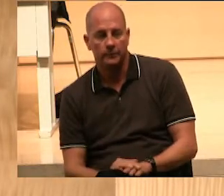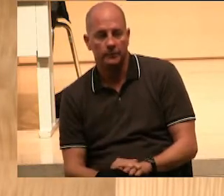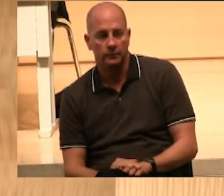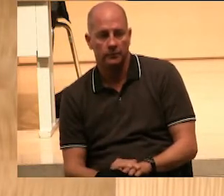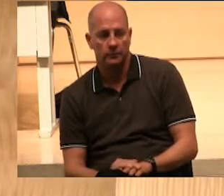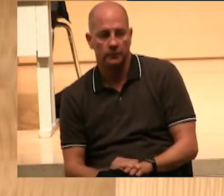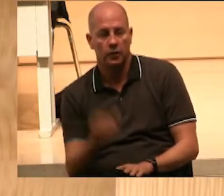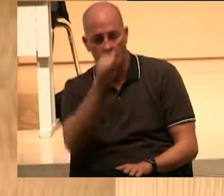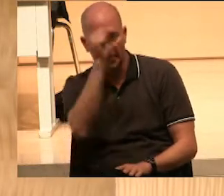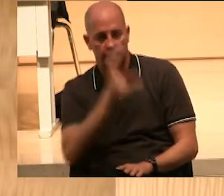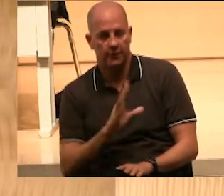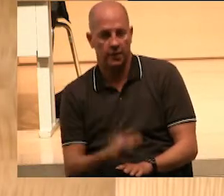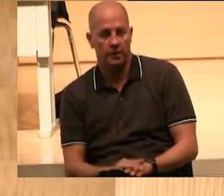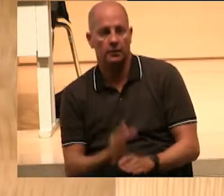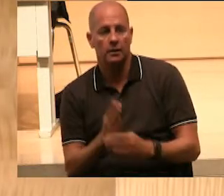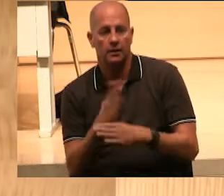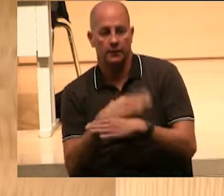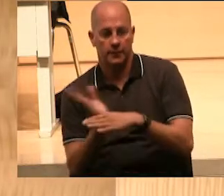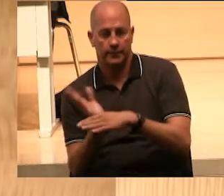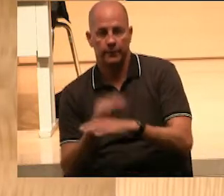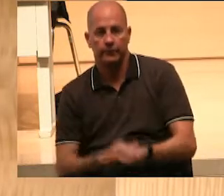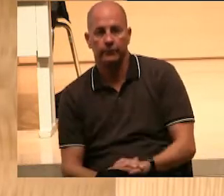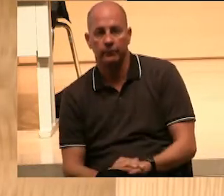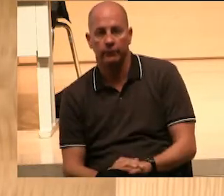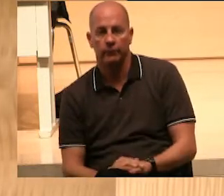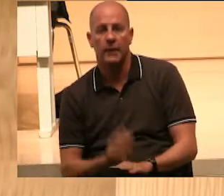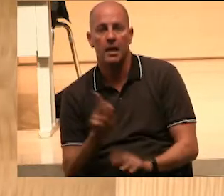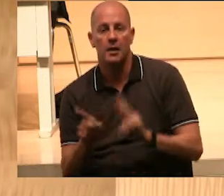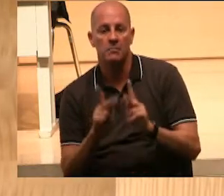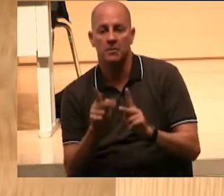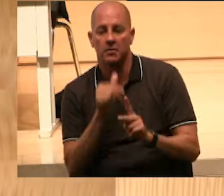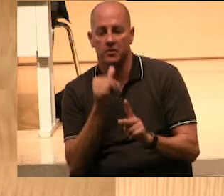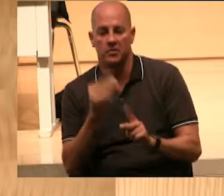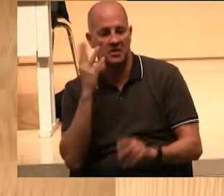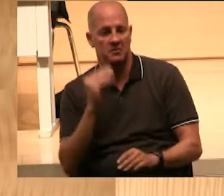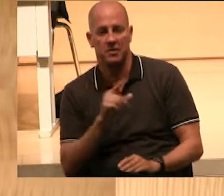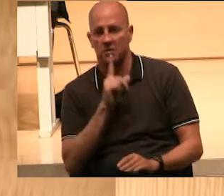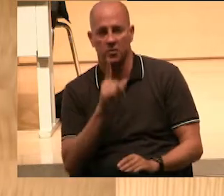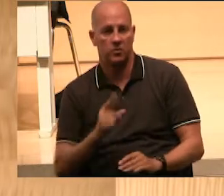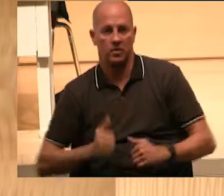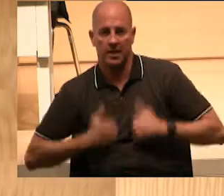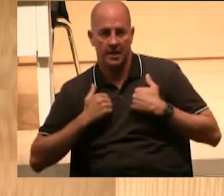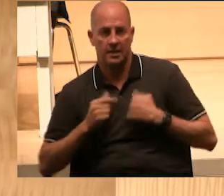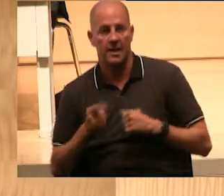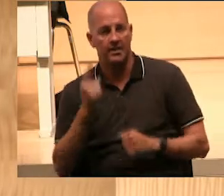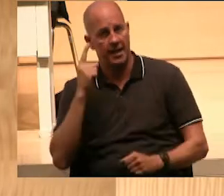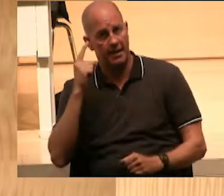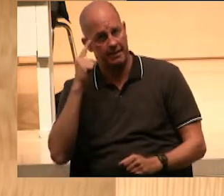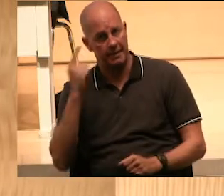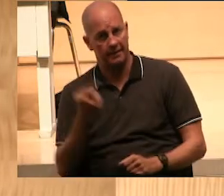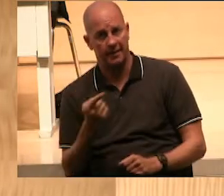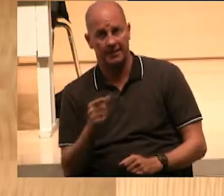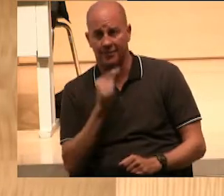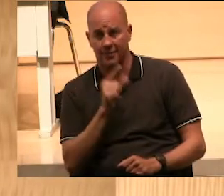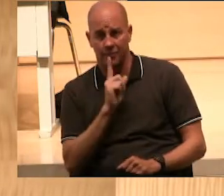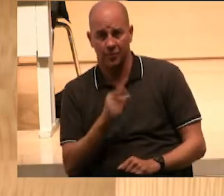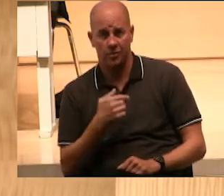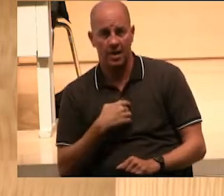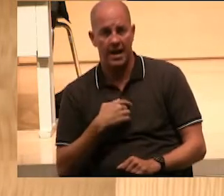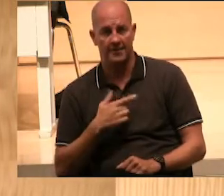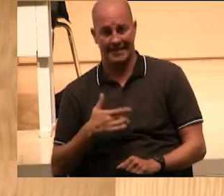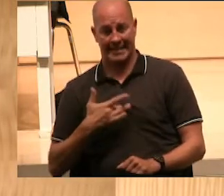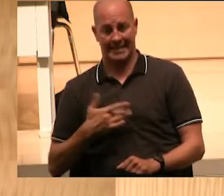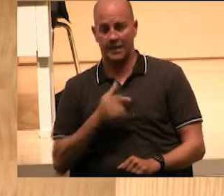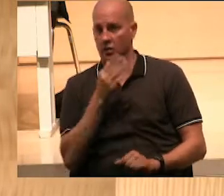it much simpler than the slide. Some people are out of touch with reality. So either believing things that aren't true, having sensations that aren't